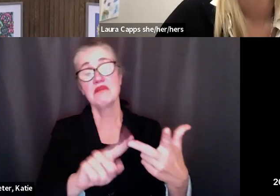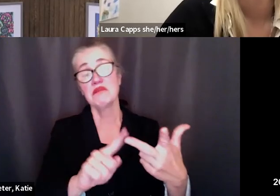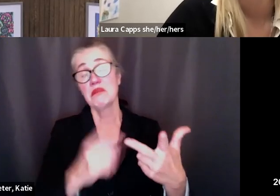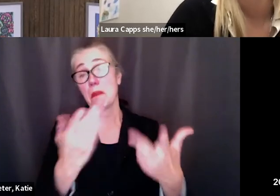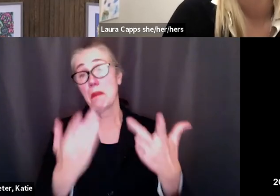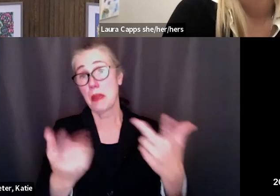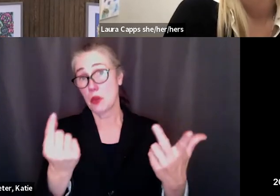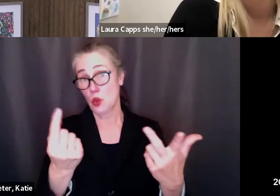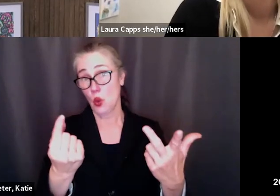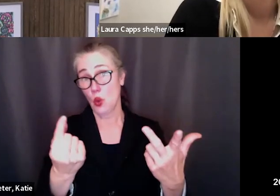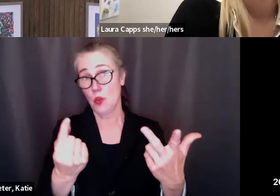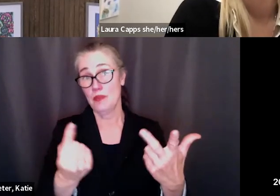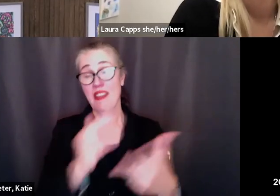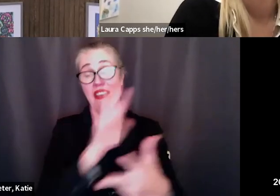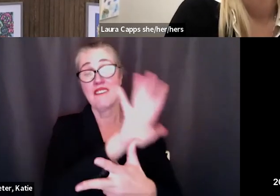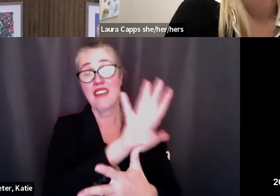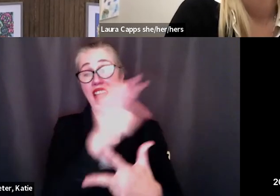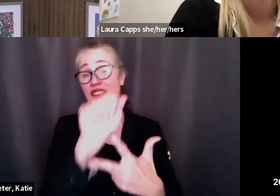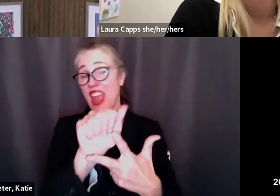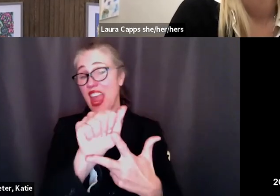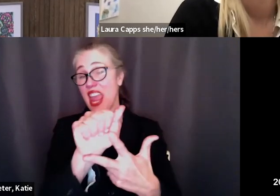but those are my two